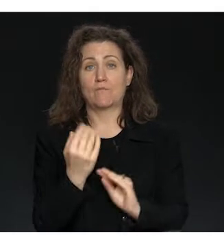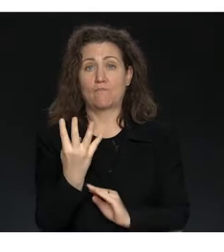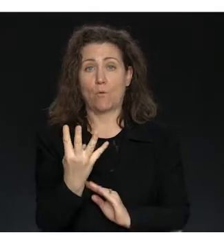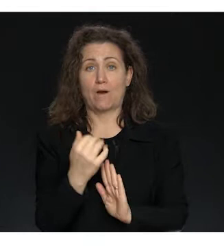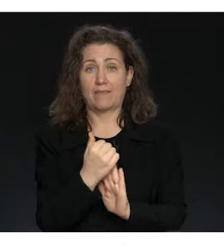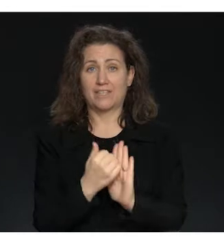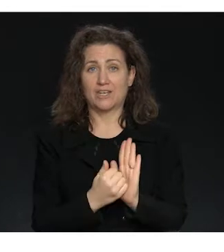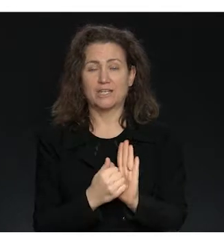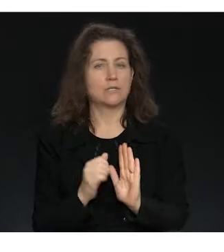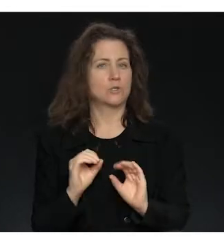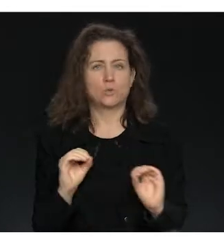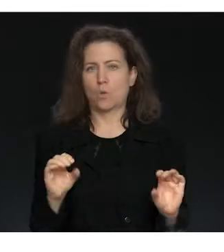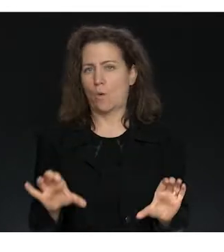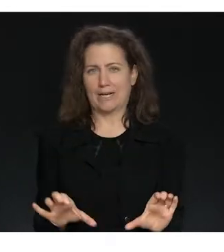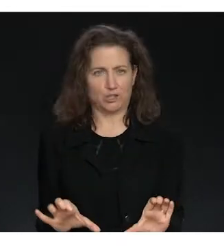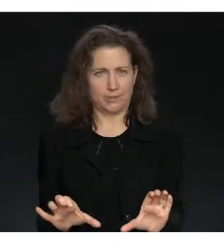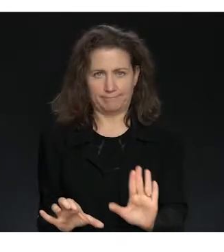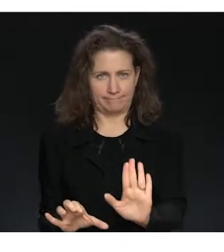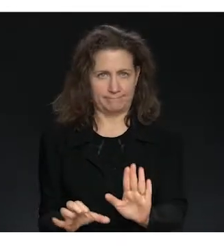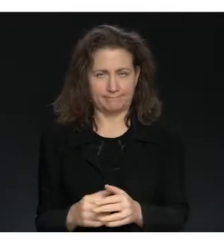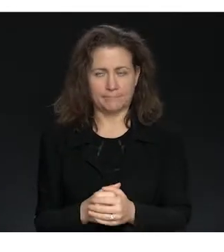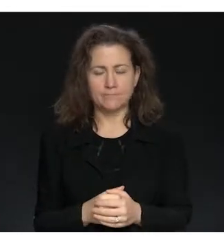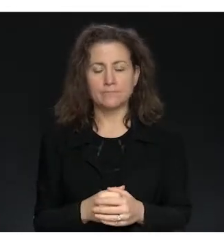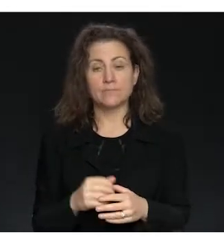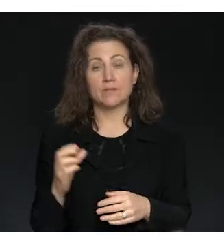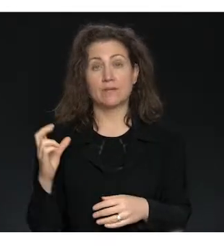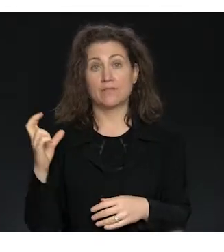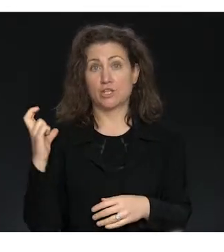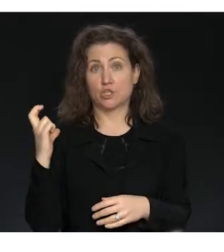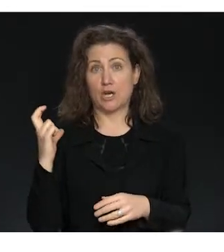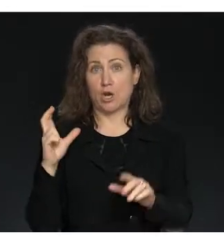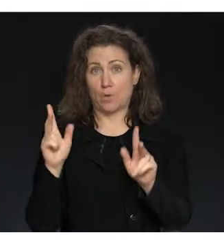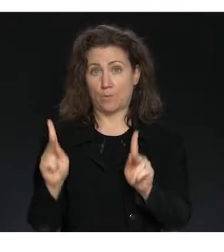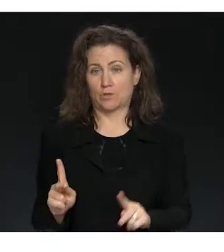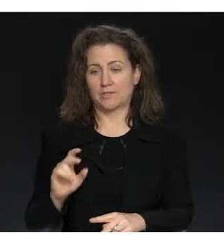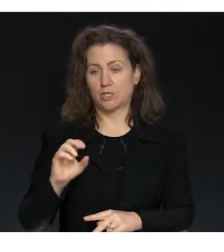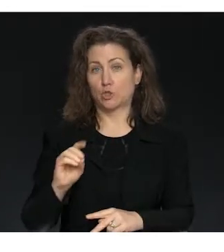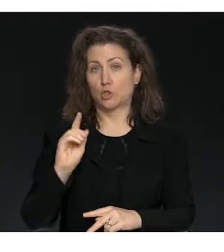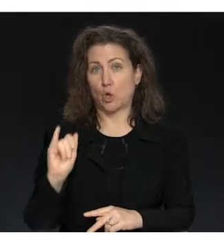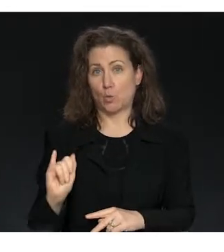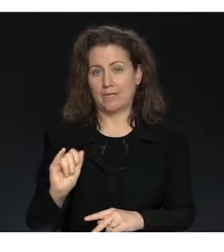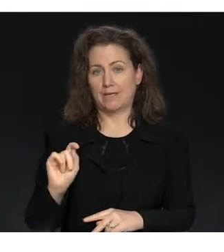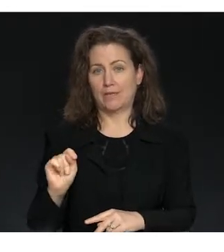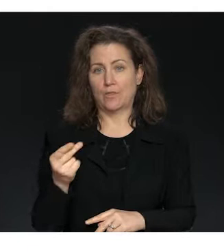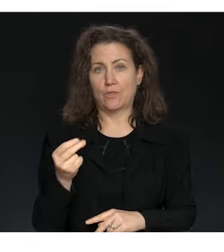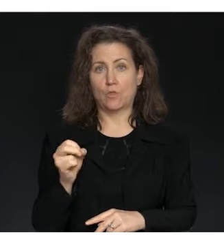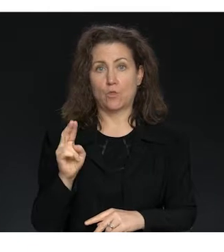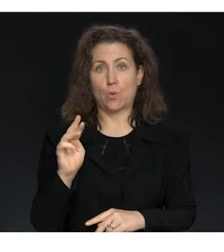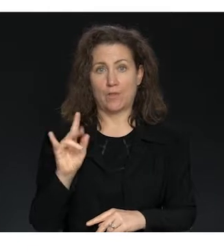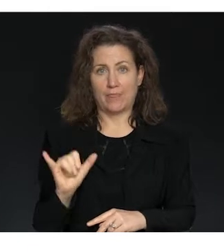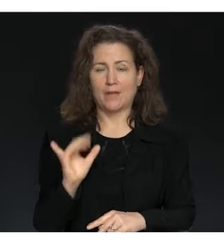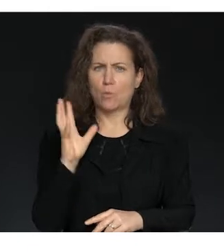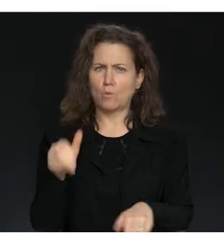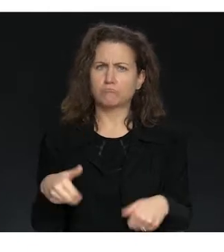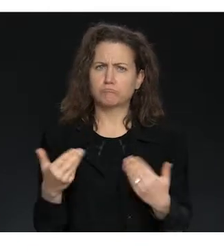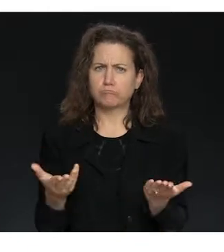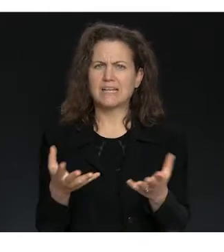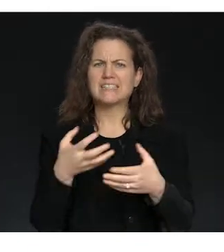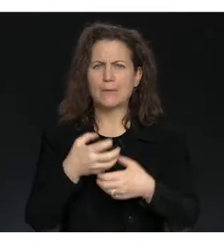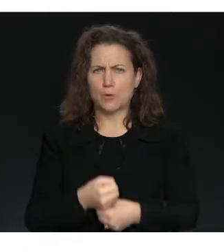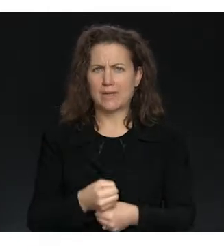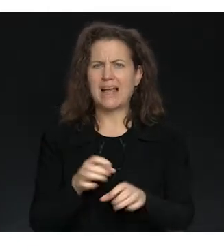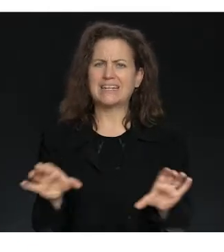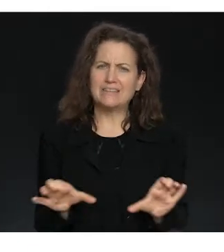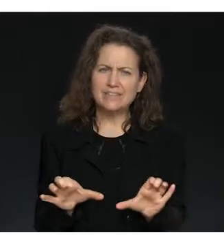item. The chairperson, Jody Thornley, will present a summary of activities and events that she